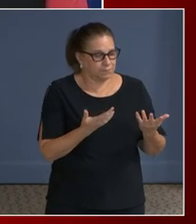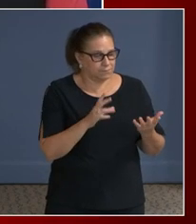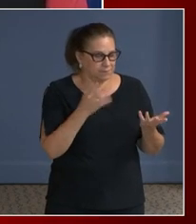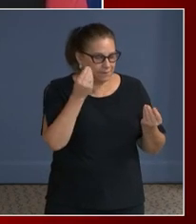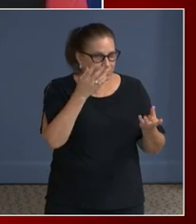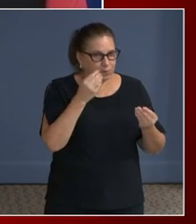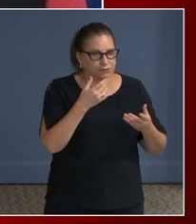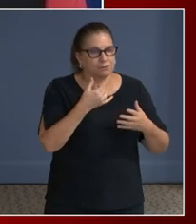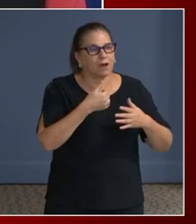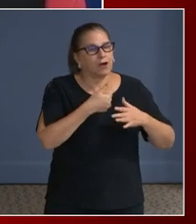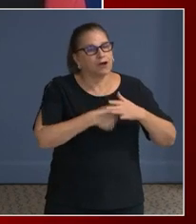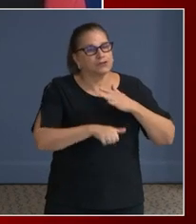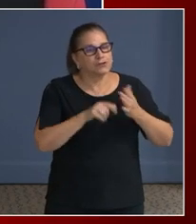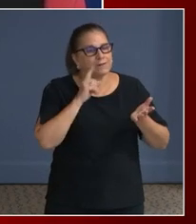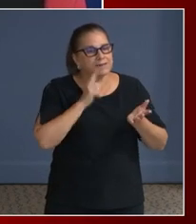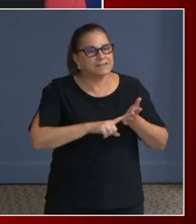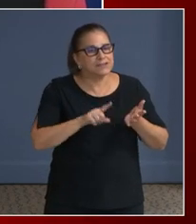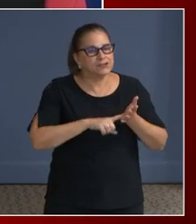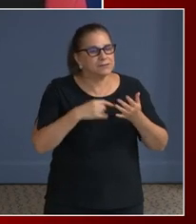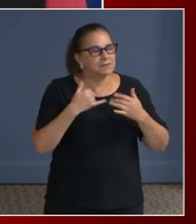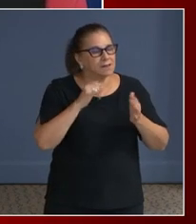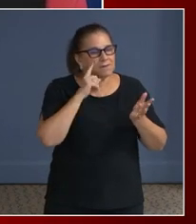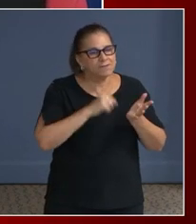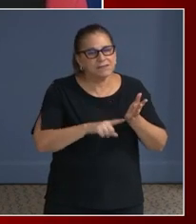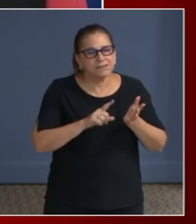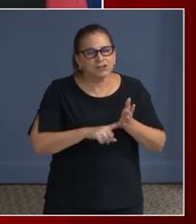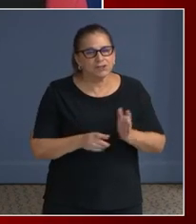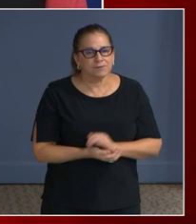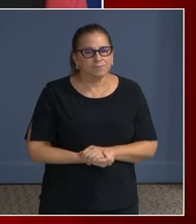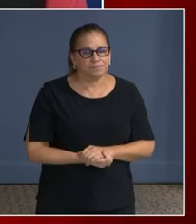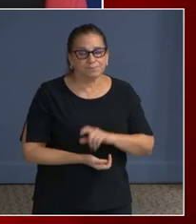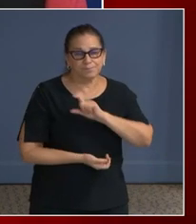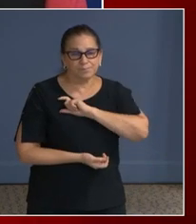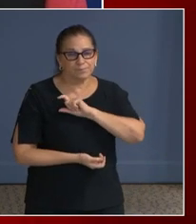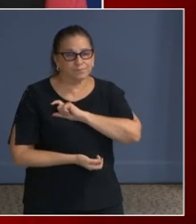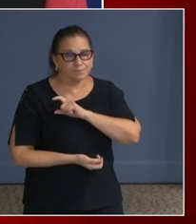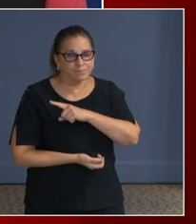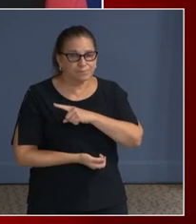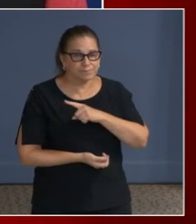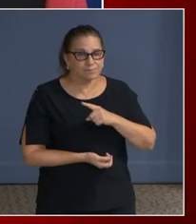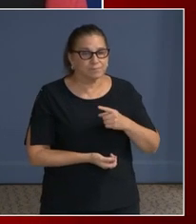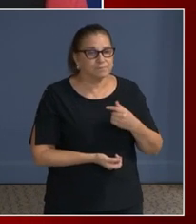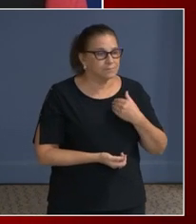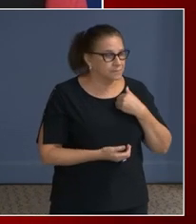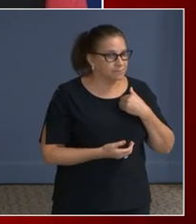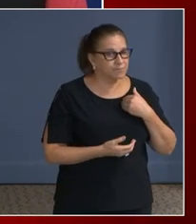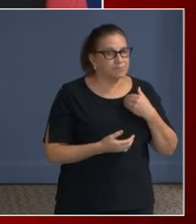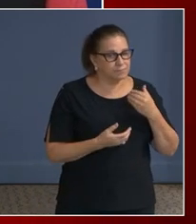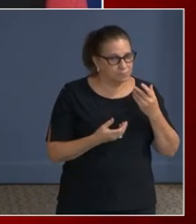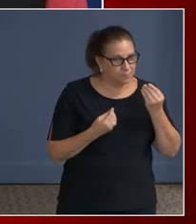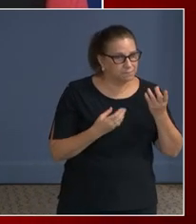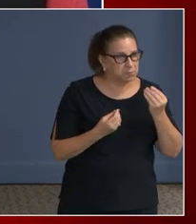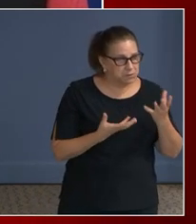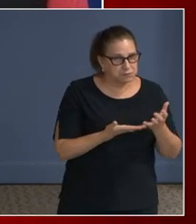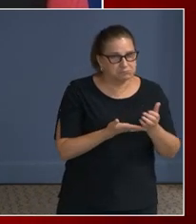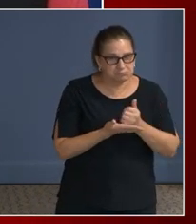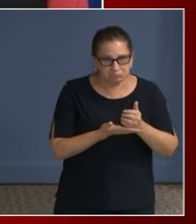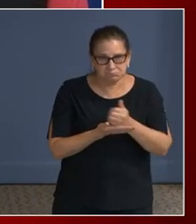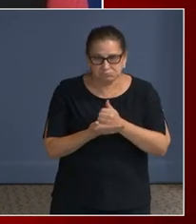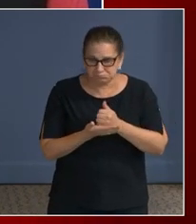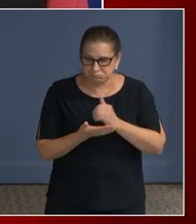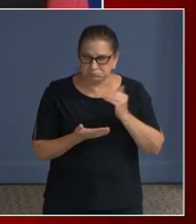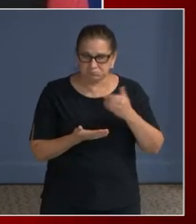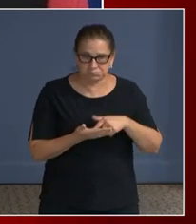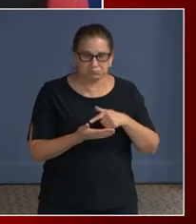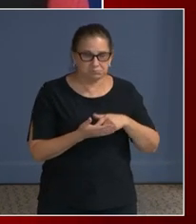those cases, I understand that the police have a good lead as to who might have been doing